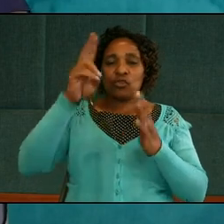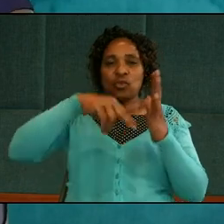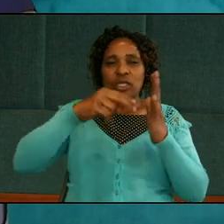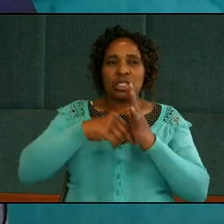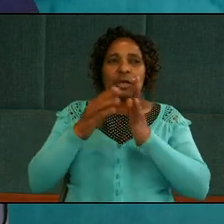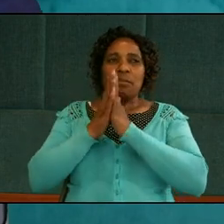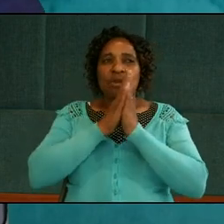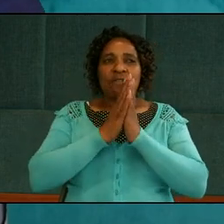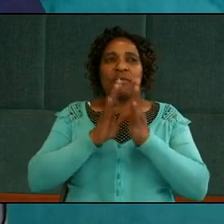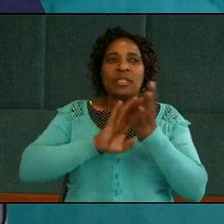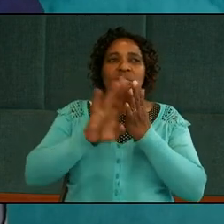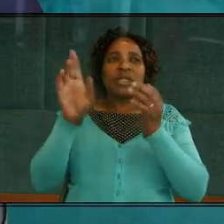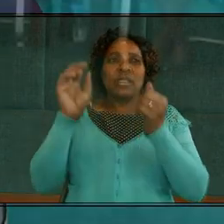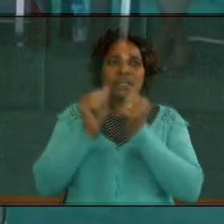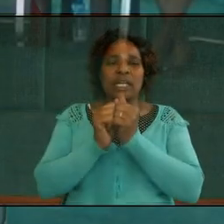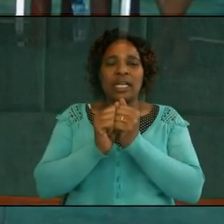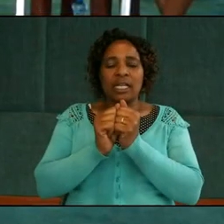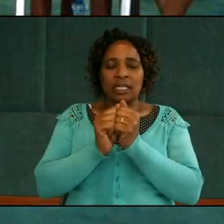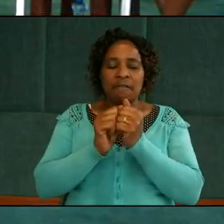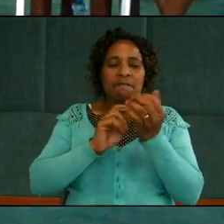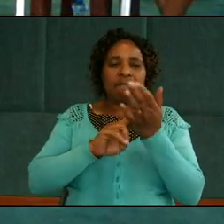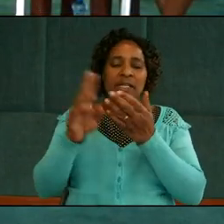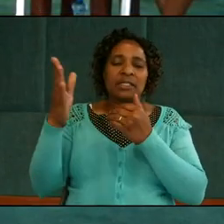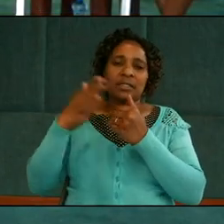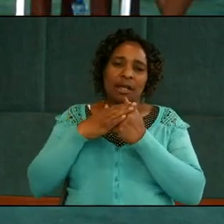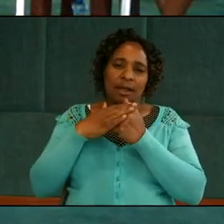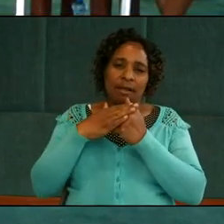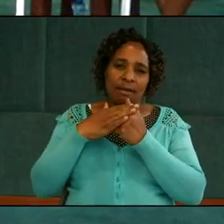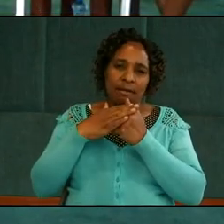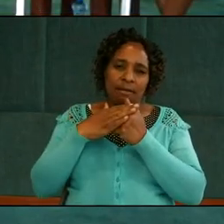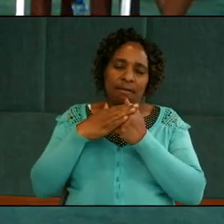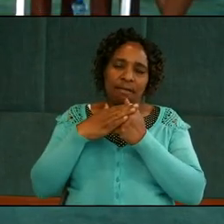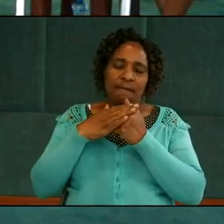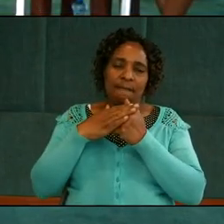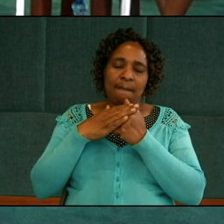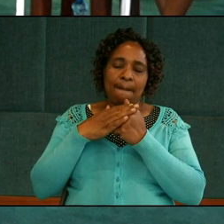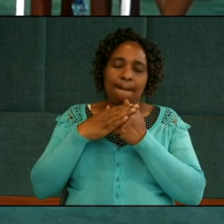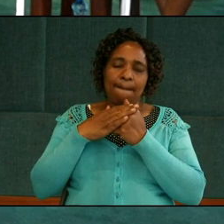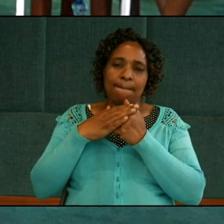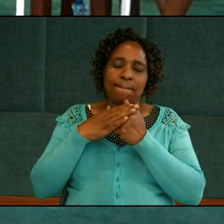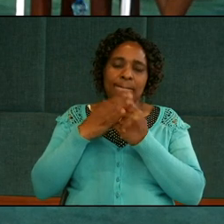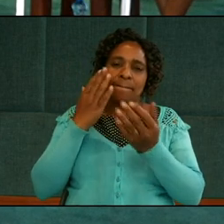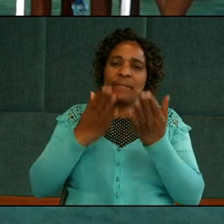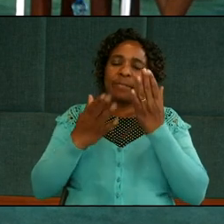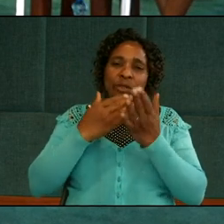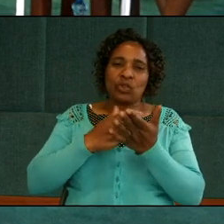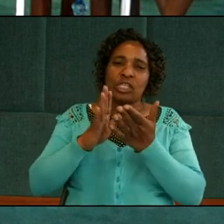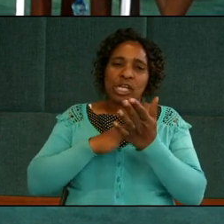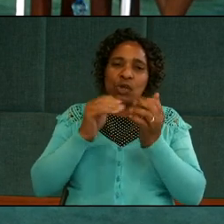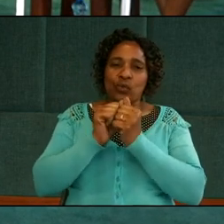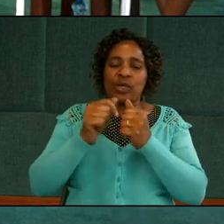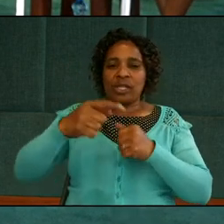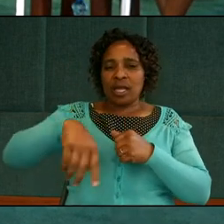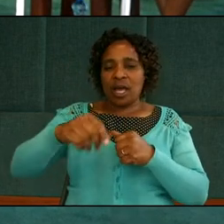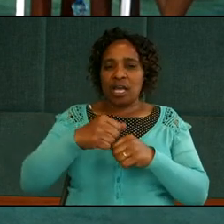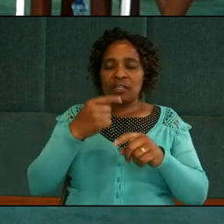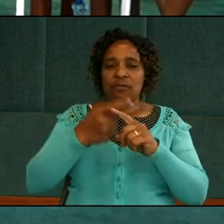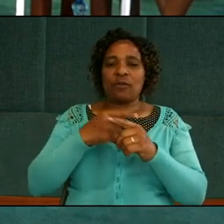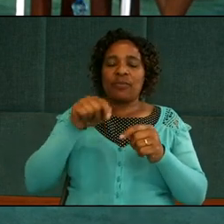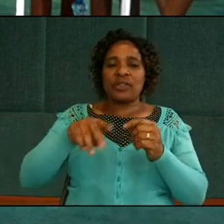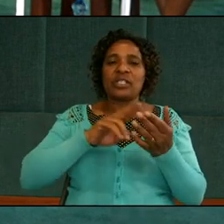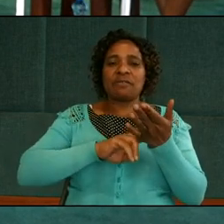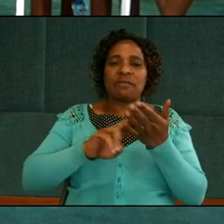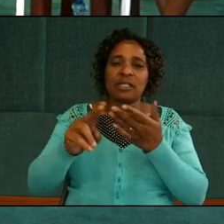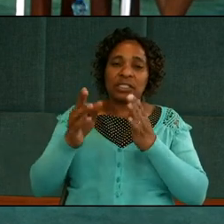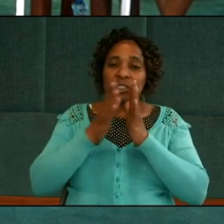10, verse 9. Proverbs chapter 10, verse 9. Maybe you can share with us from this verse